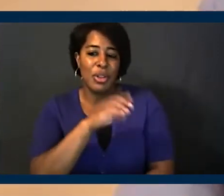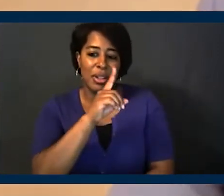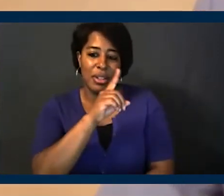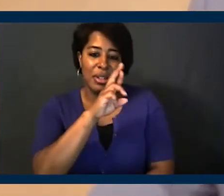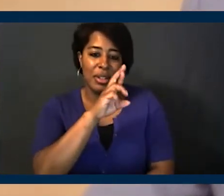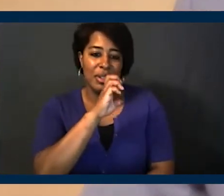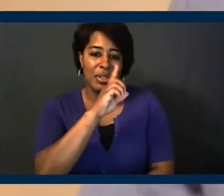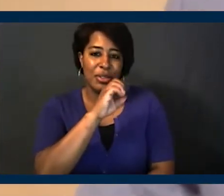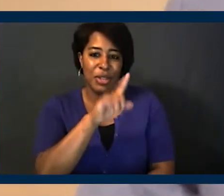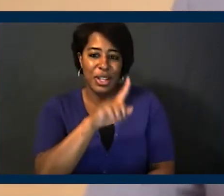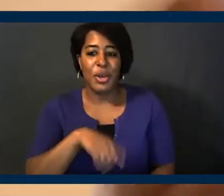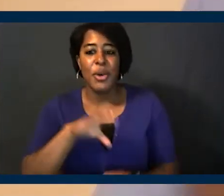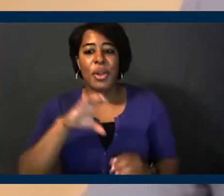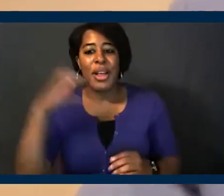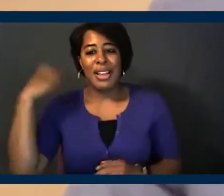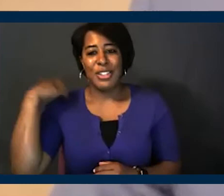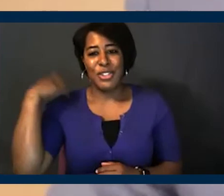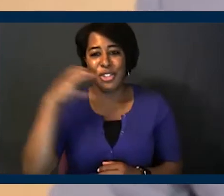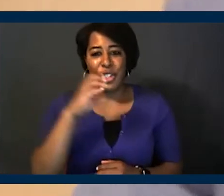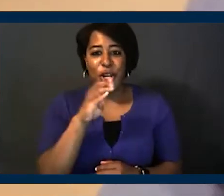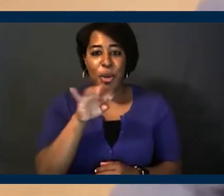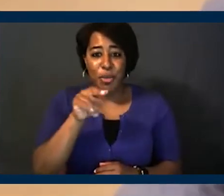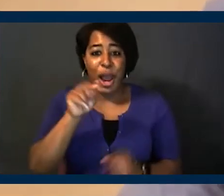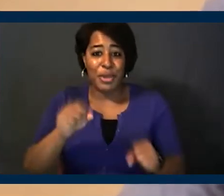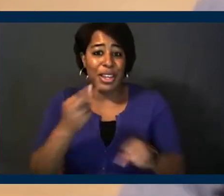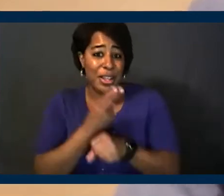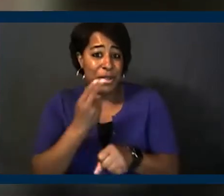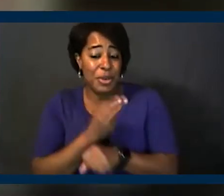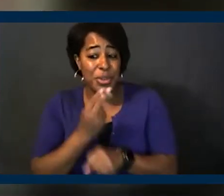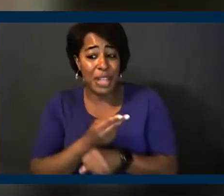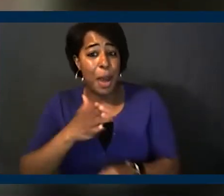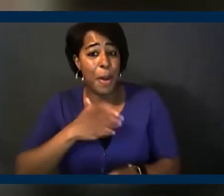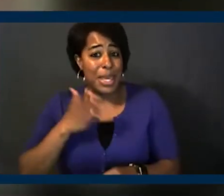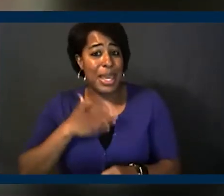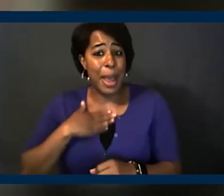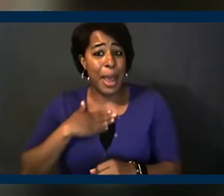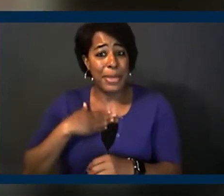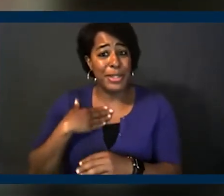Happily, happy to send that over. I'm writing it down.